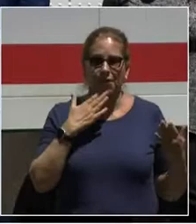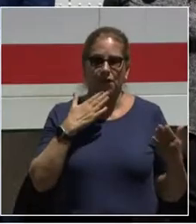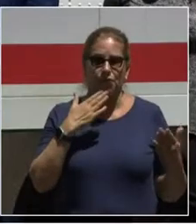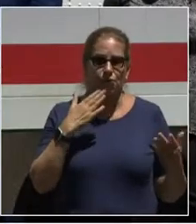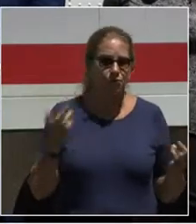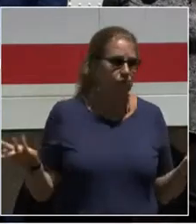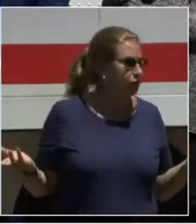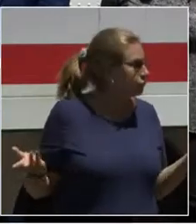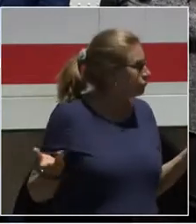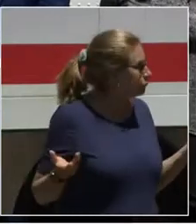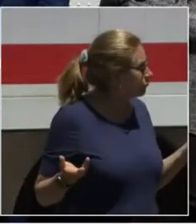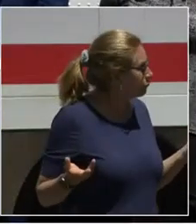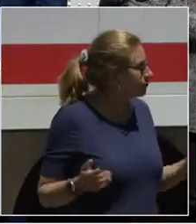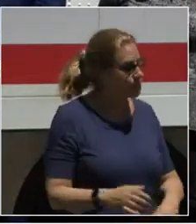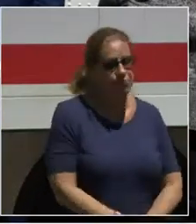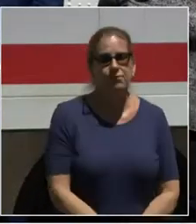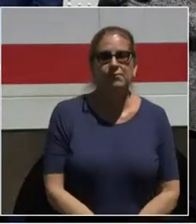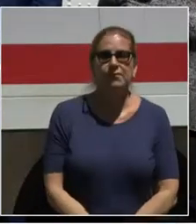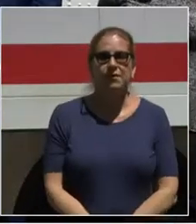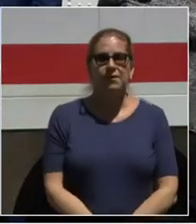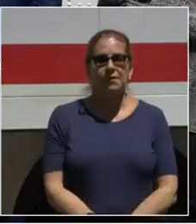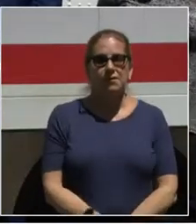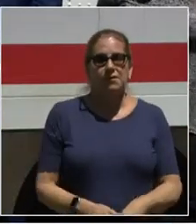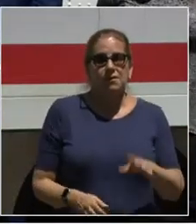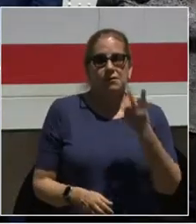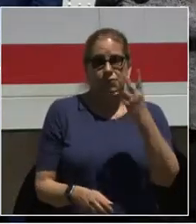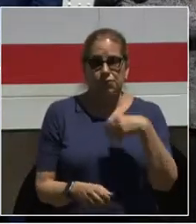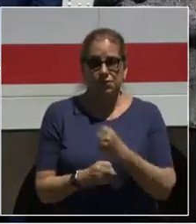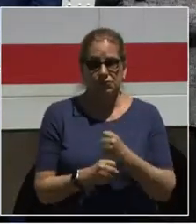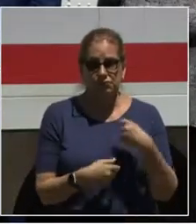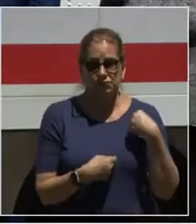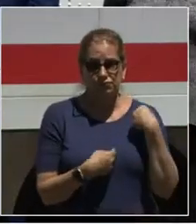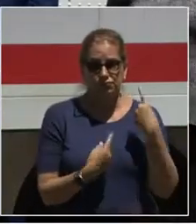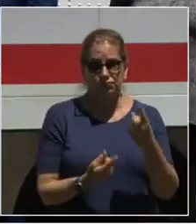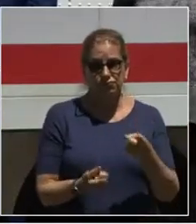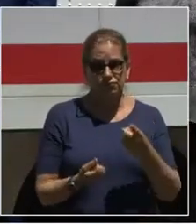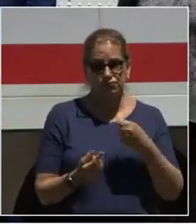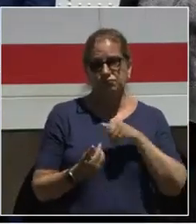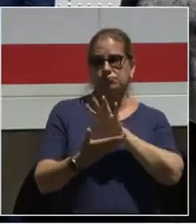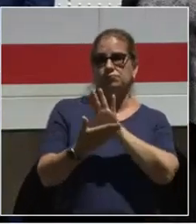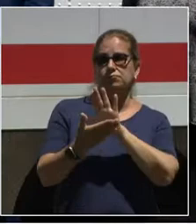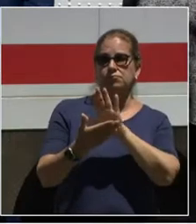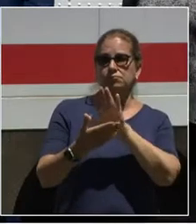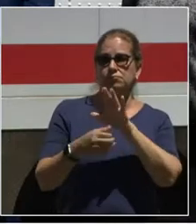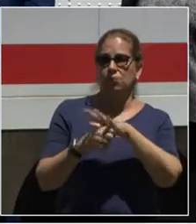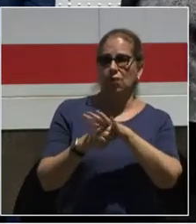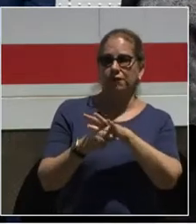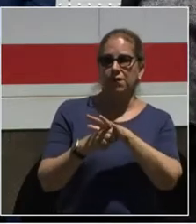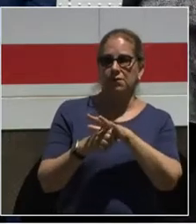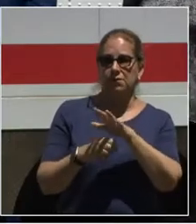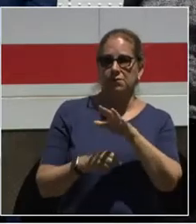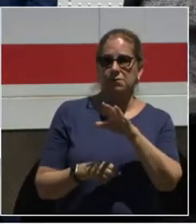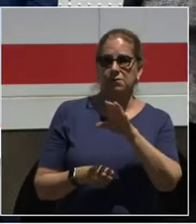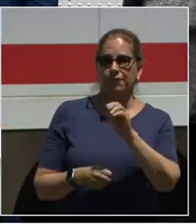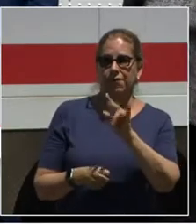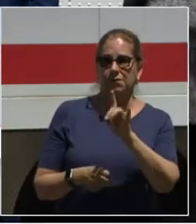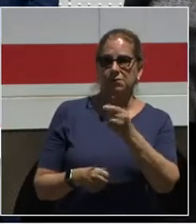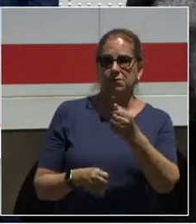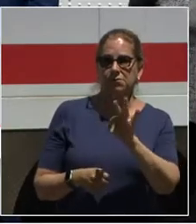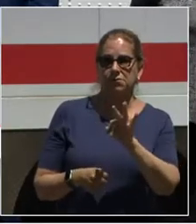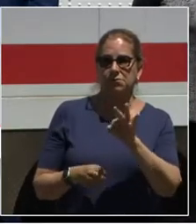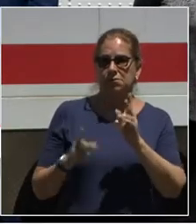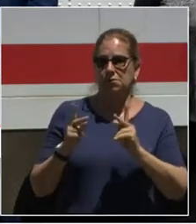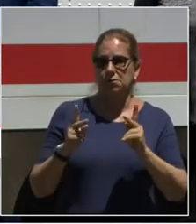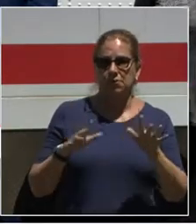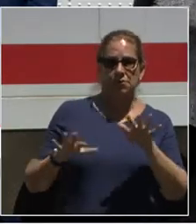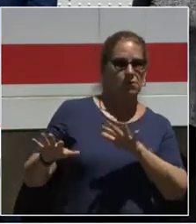For the past 2 years, while we've addressed COVID, we know that many other issues have been put on hold. People have avoided getting preventive medical